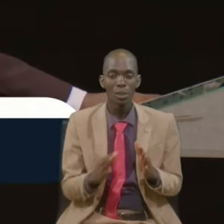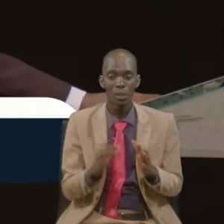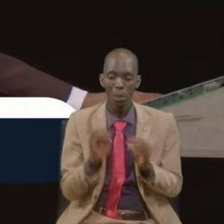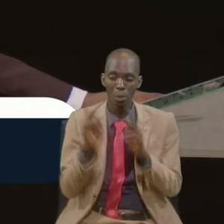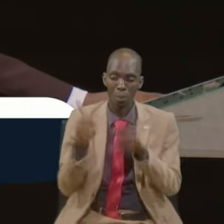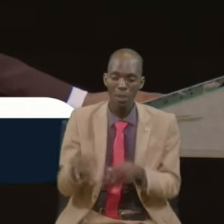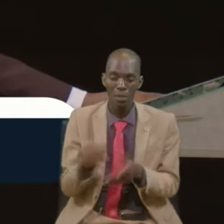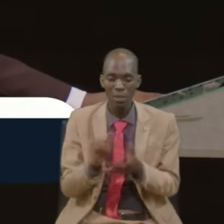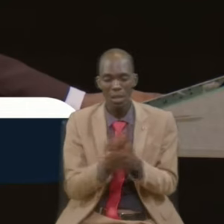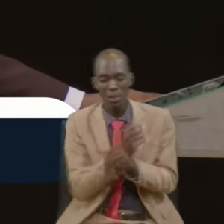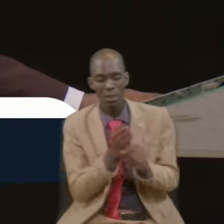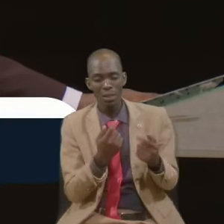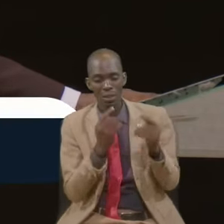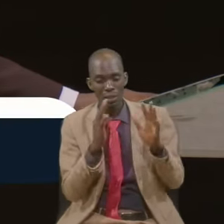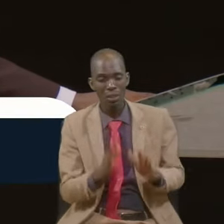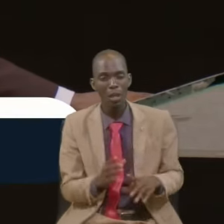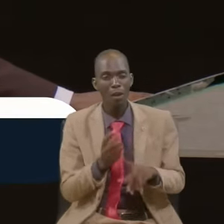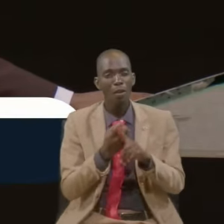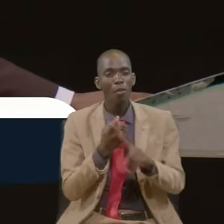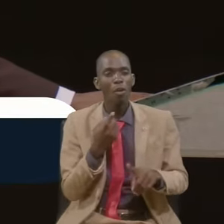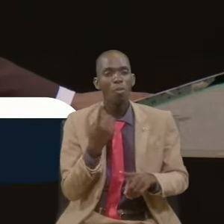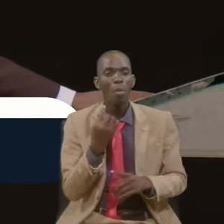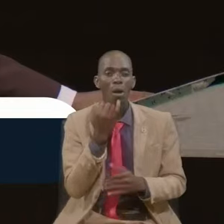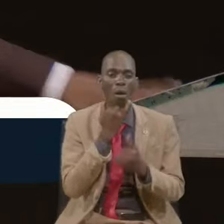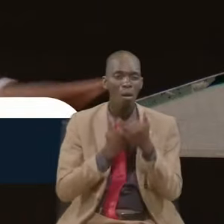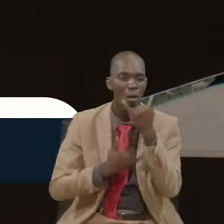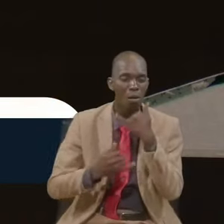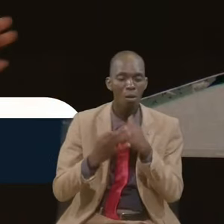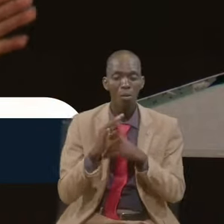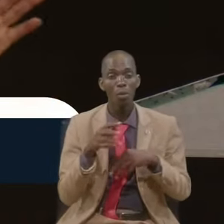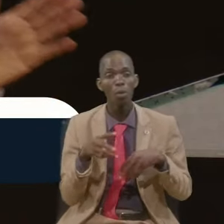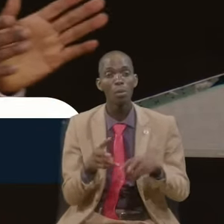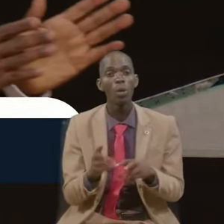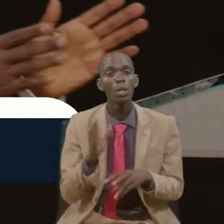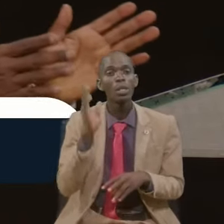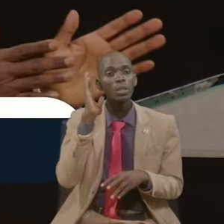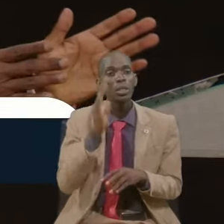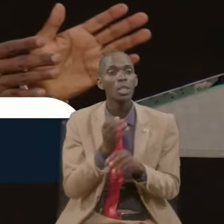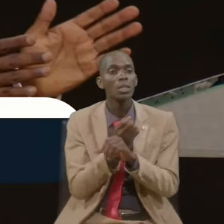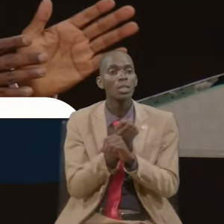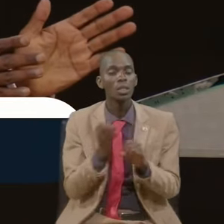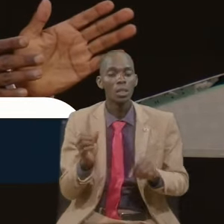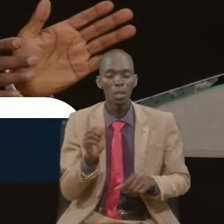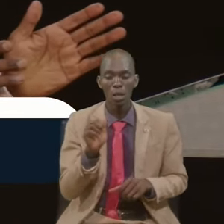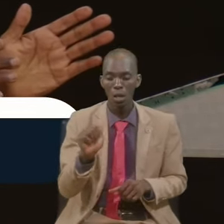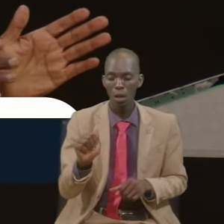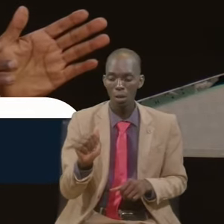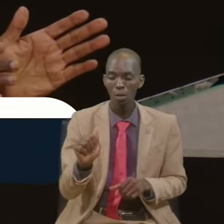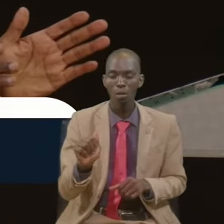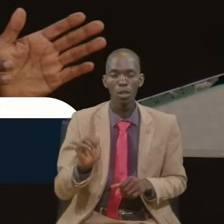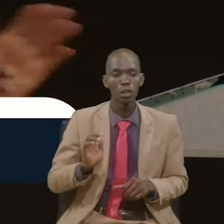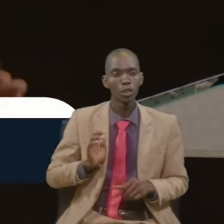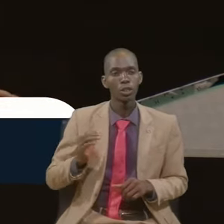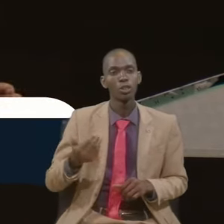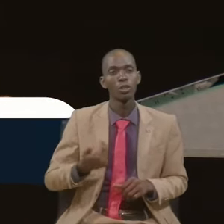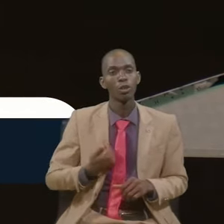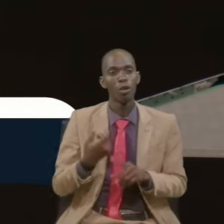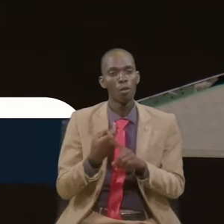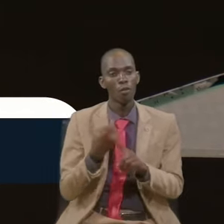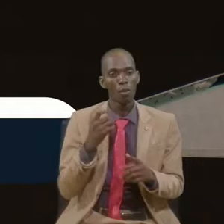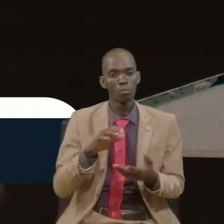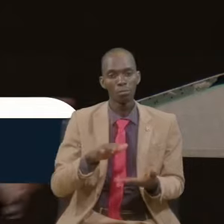sinner from the error of his way shall save a soul